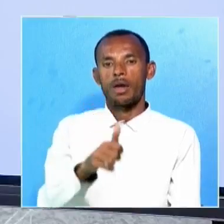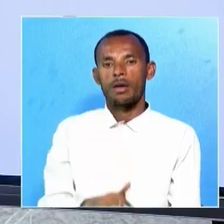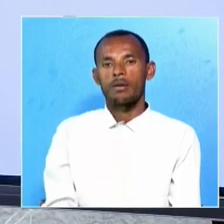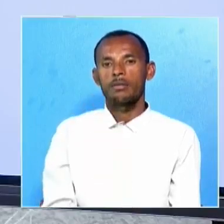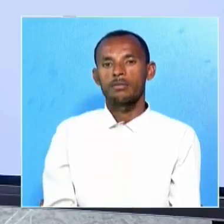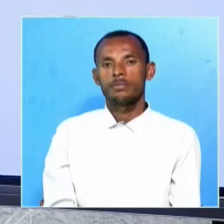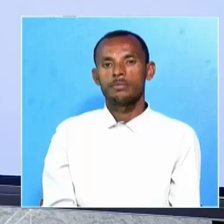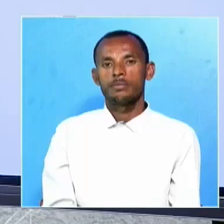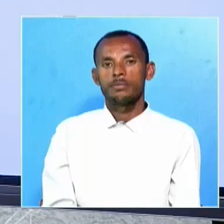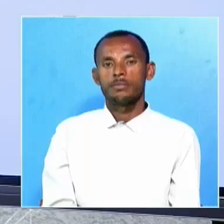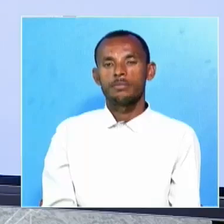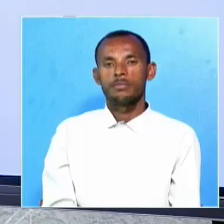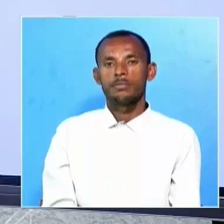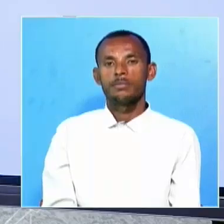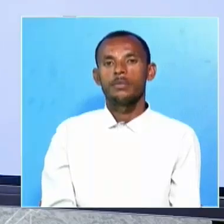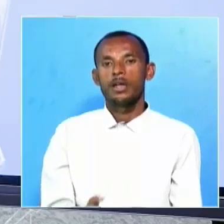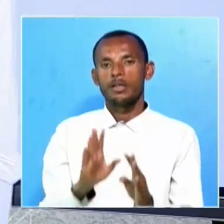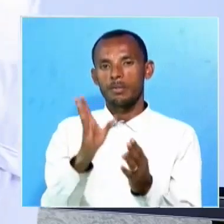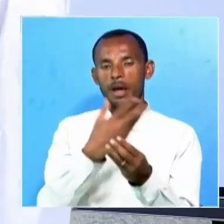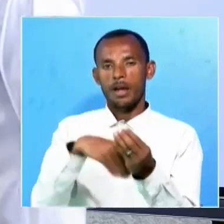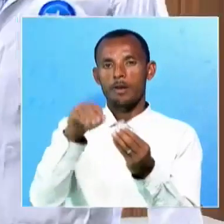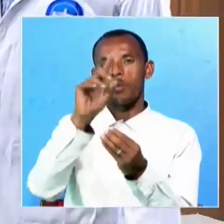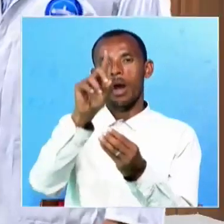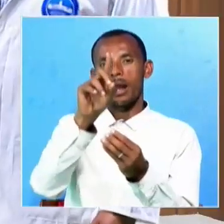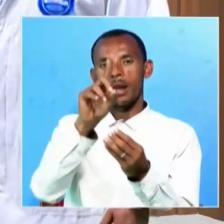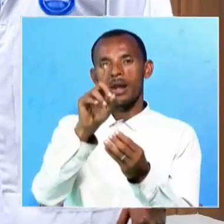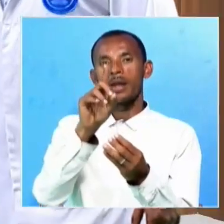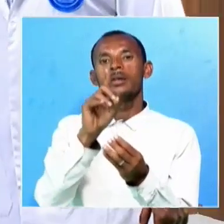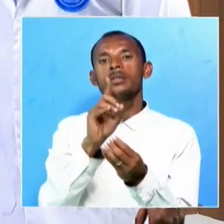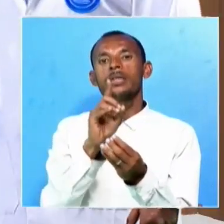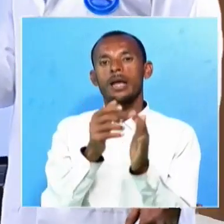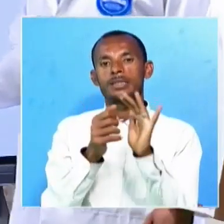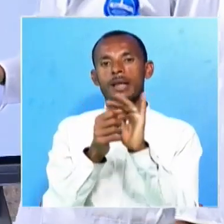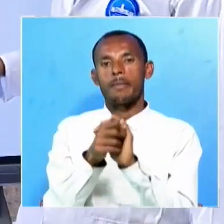Now, let me add one more.